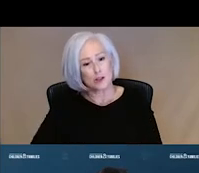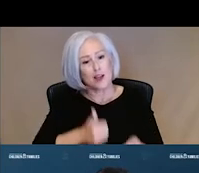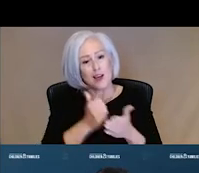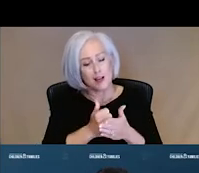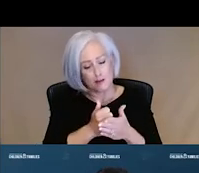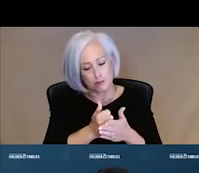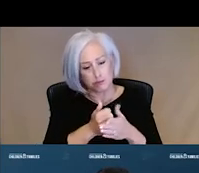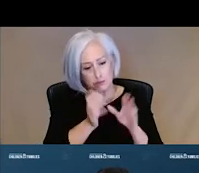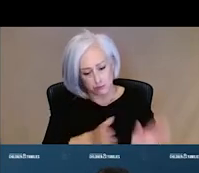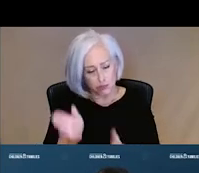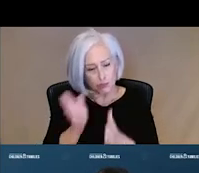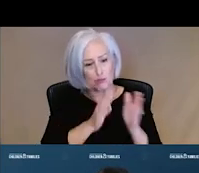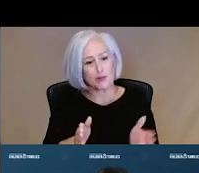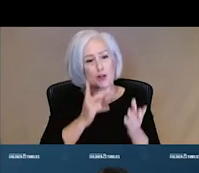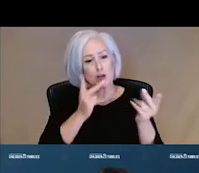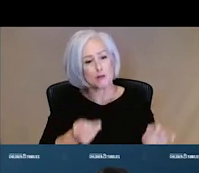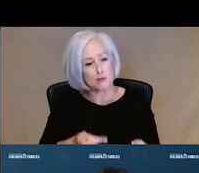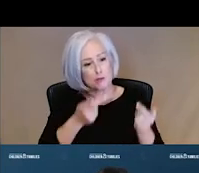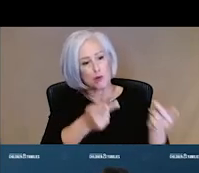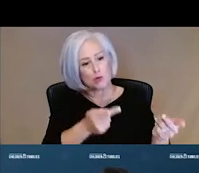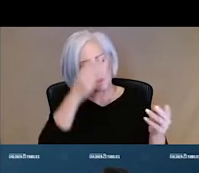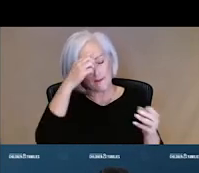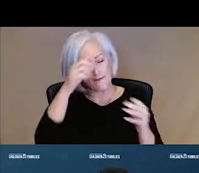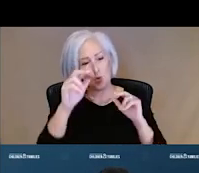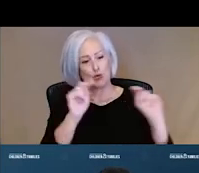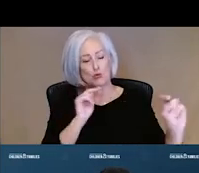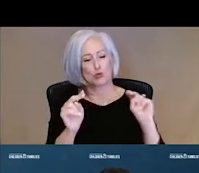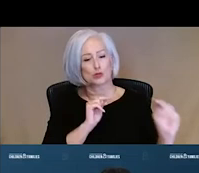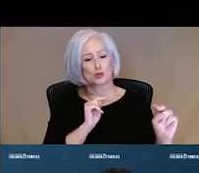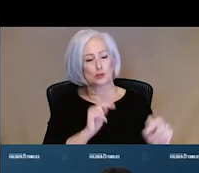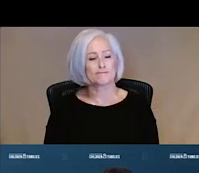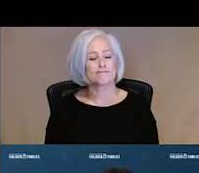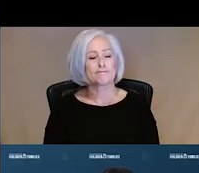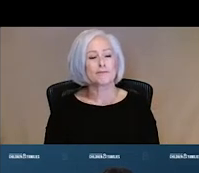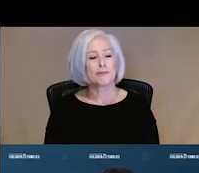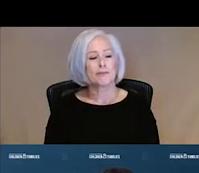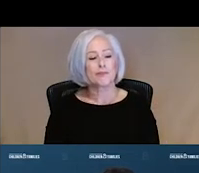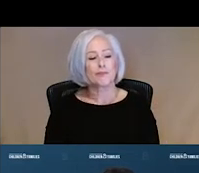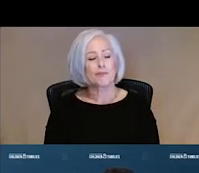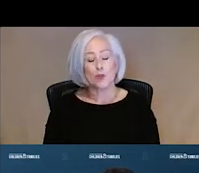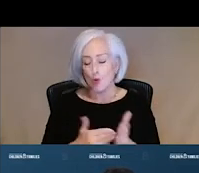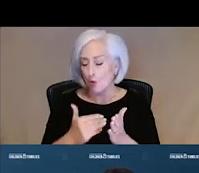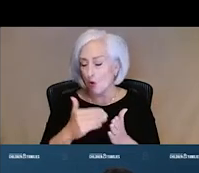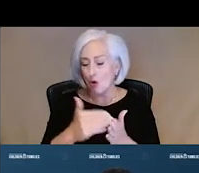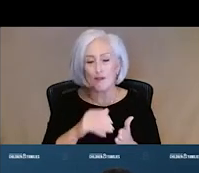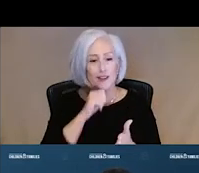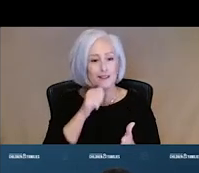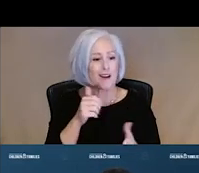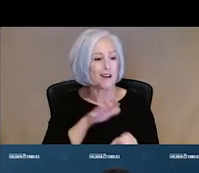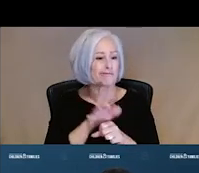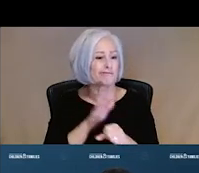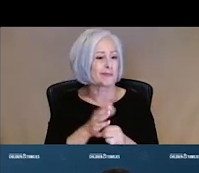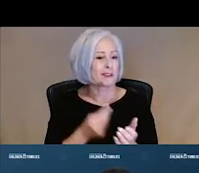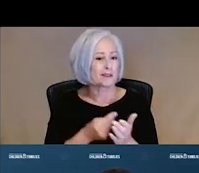indirect cost rate proposal for negotiations. They also often do not have the resources to maintain